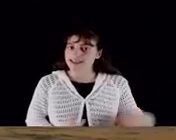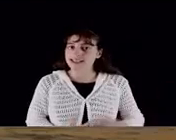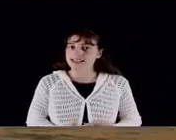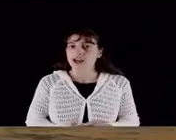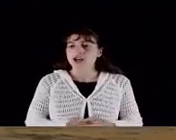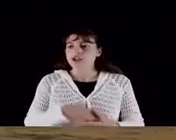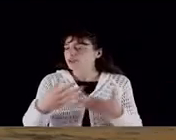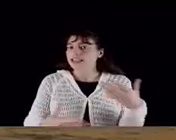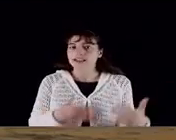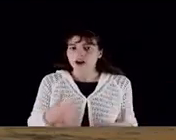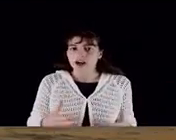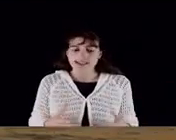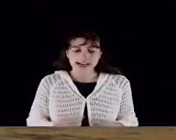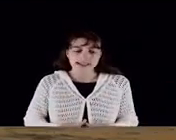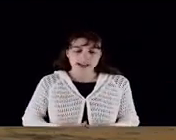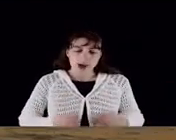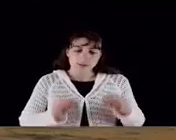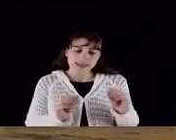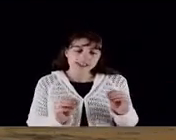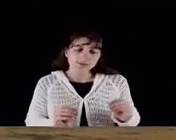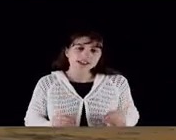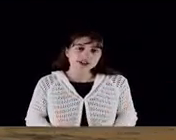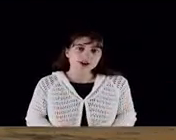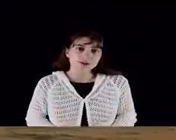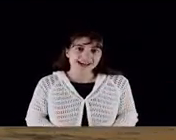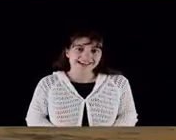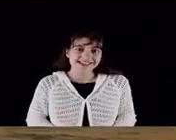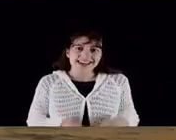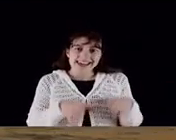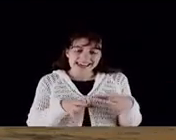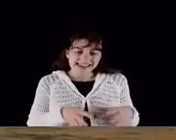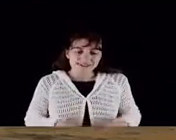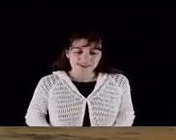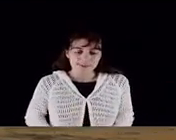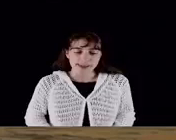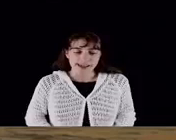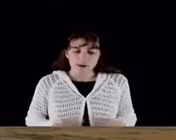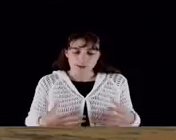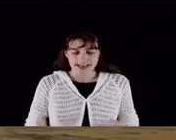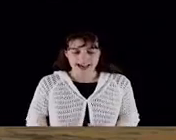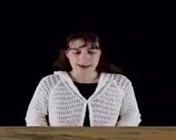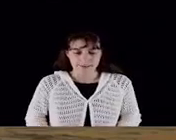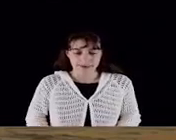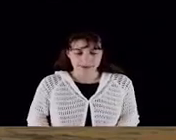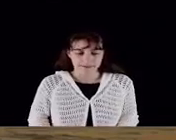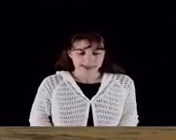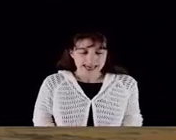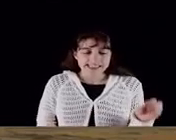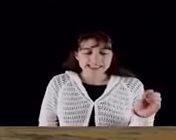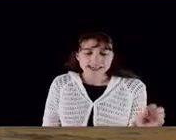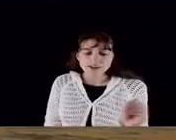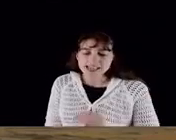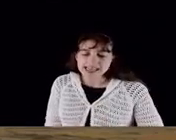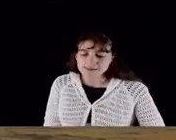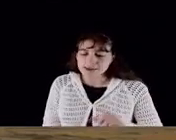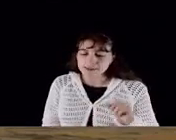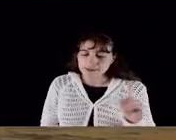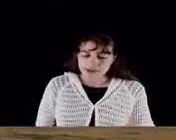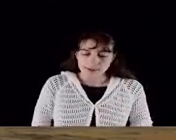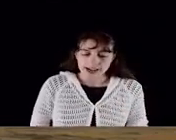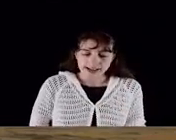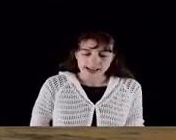to this so that you can get the context. But this really shows us in the family what can happen. It says that your days may